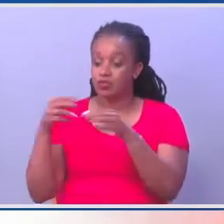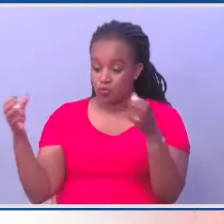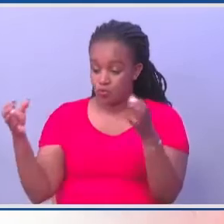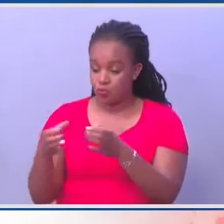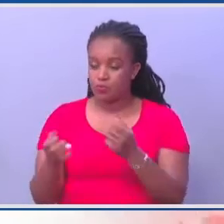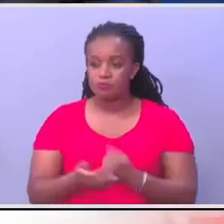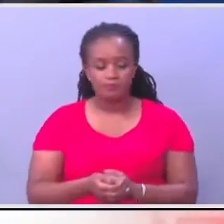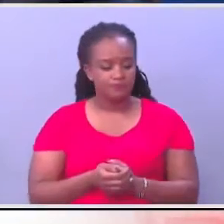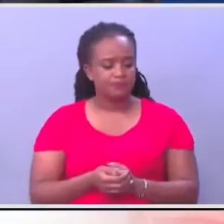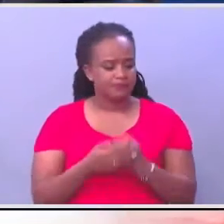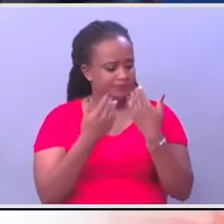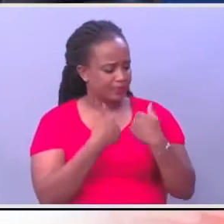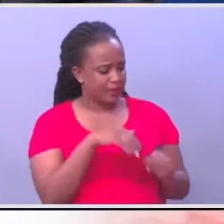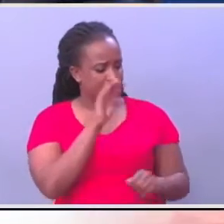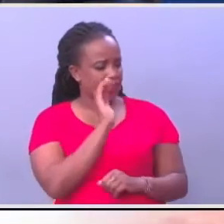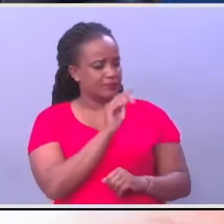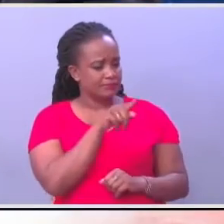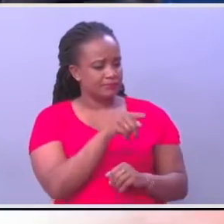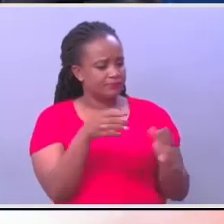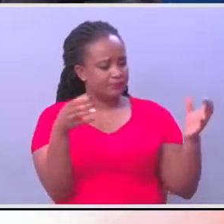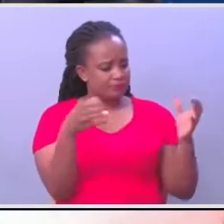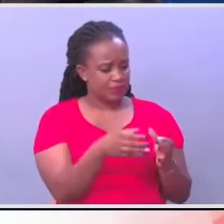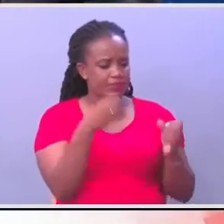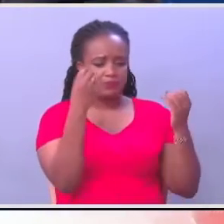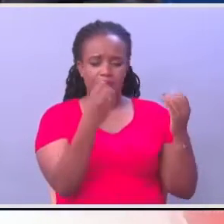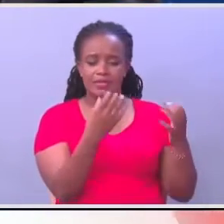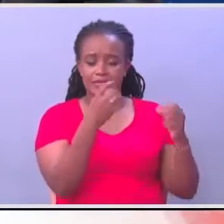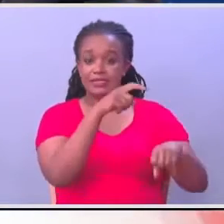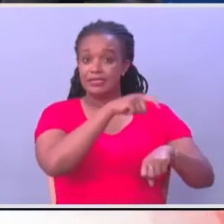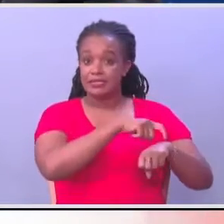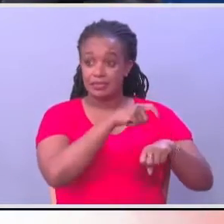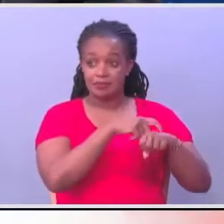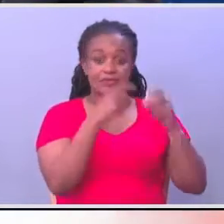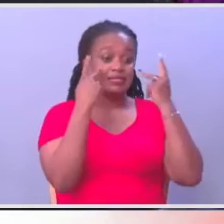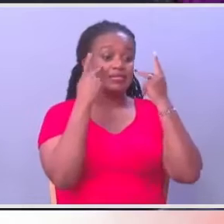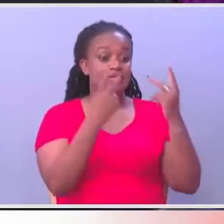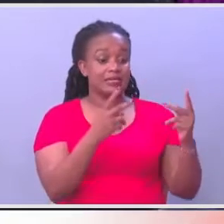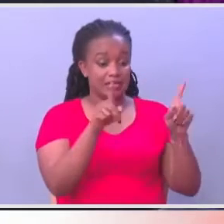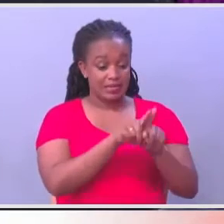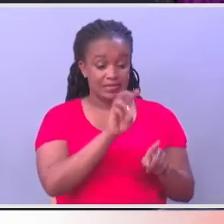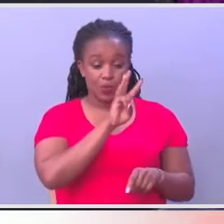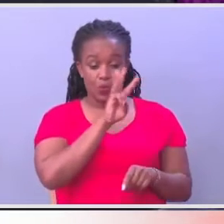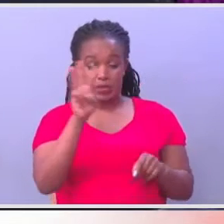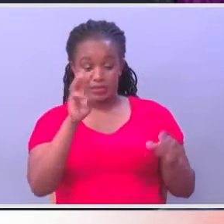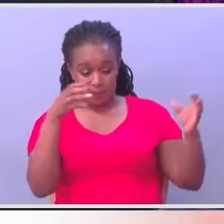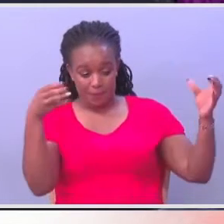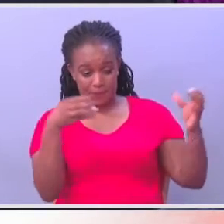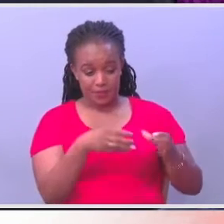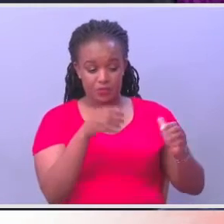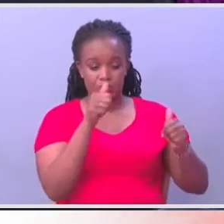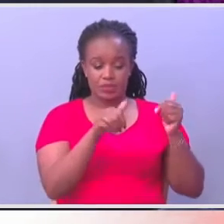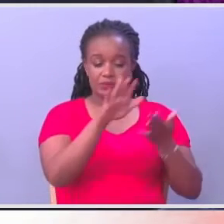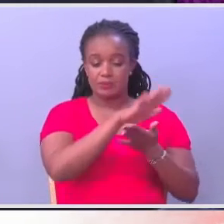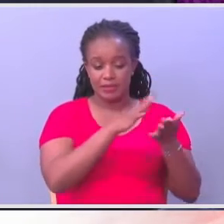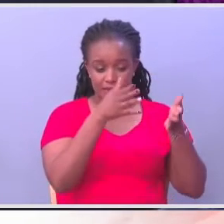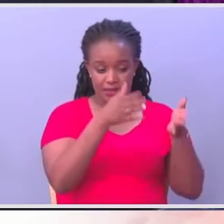ask you this. This party has often been termed as though it is a Western party, a party that is based there, which begs